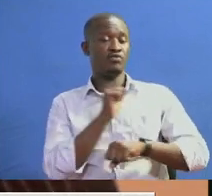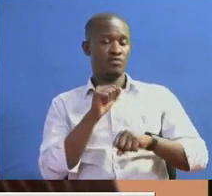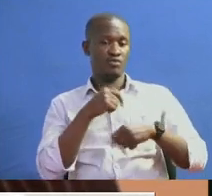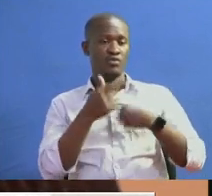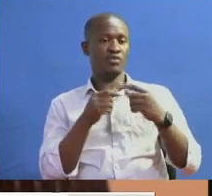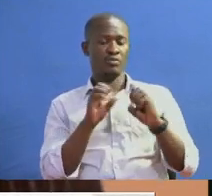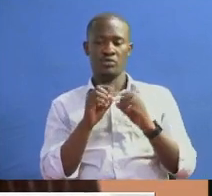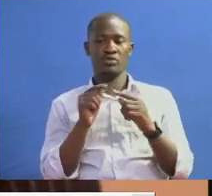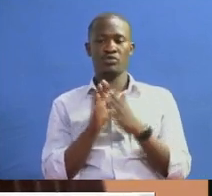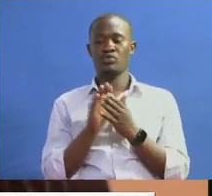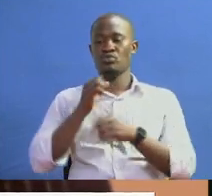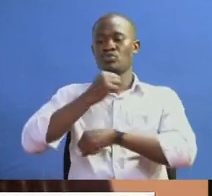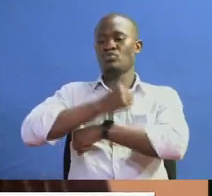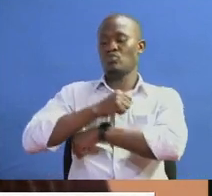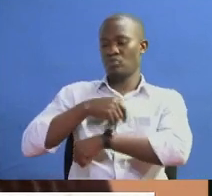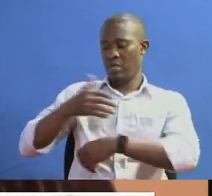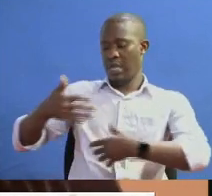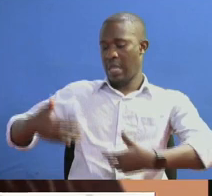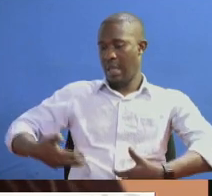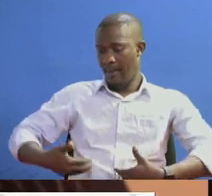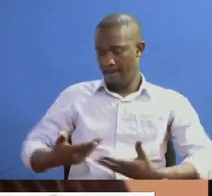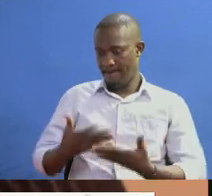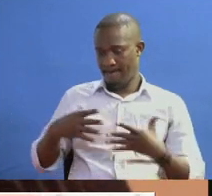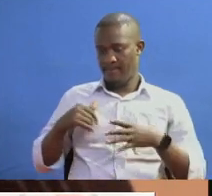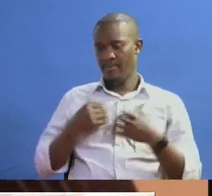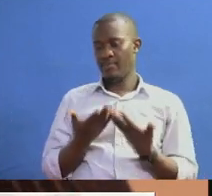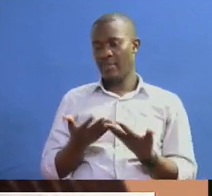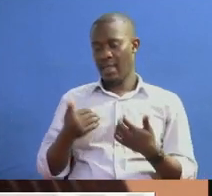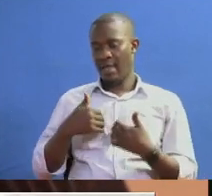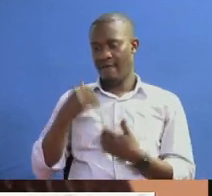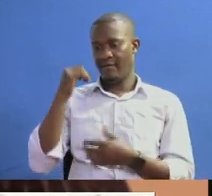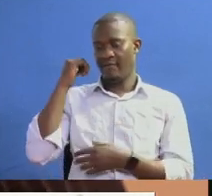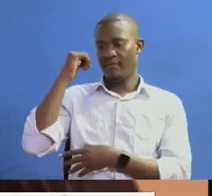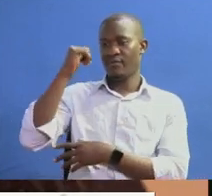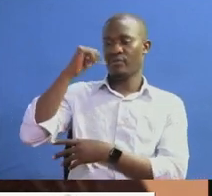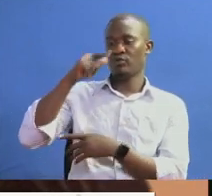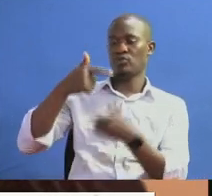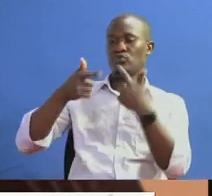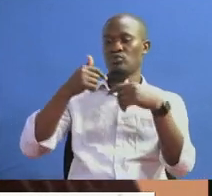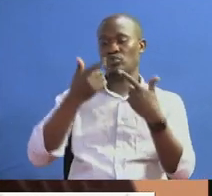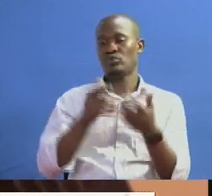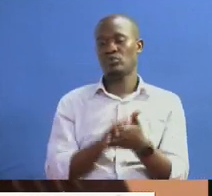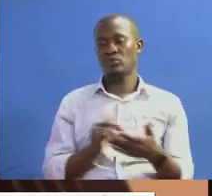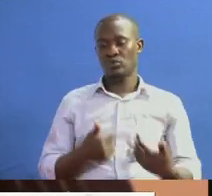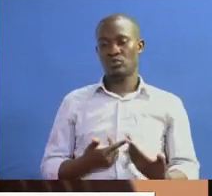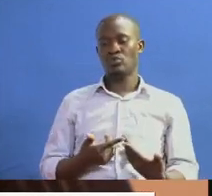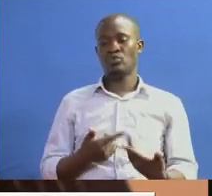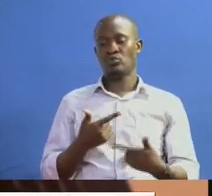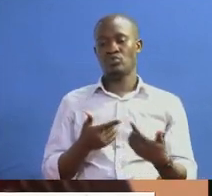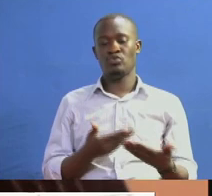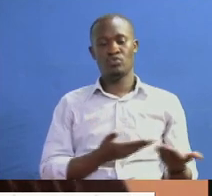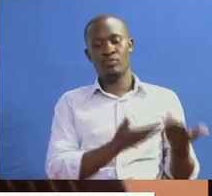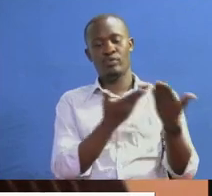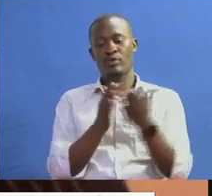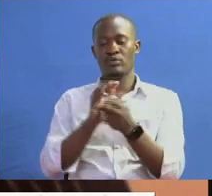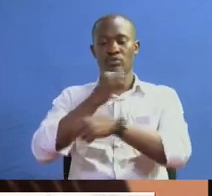back to school. And these are young people that we're relying on. So I have a campaign back at home to return these teenage mothers back to school. And that's what